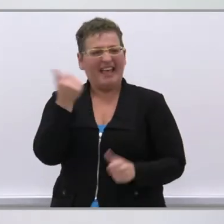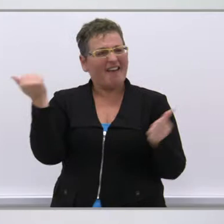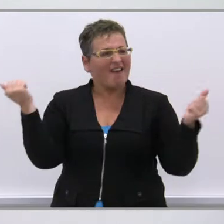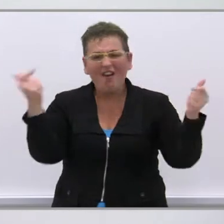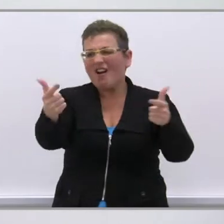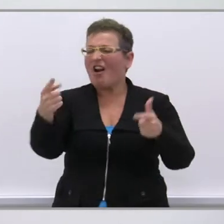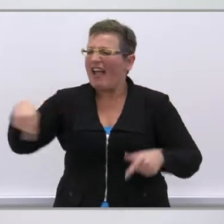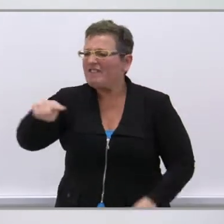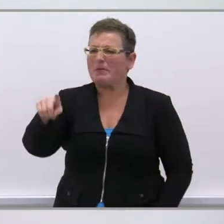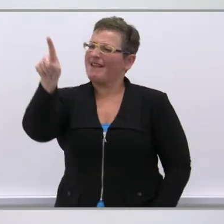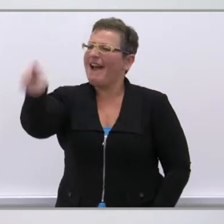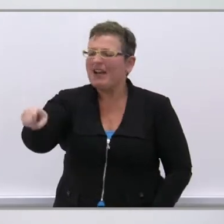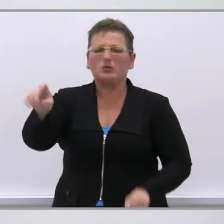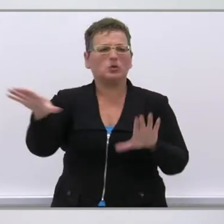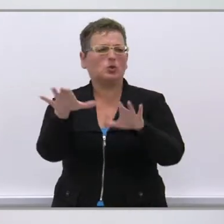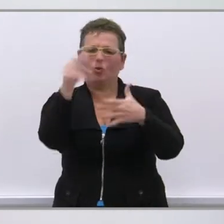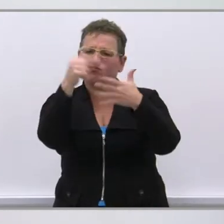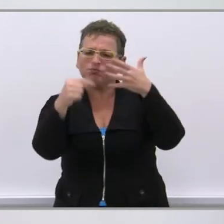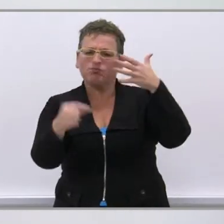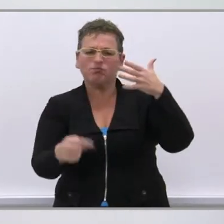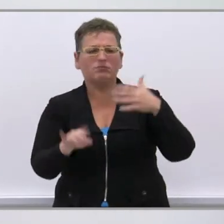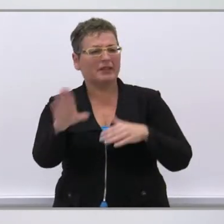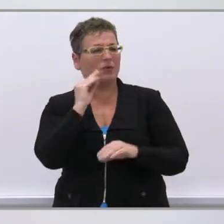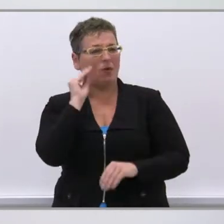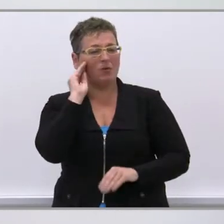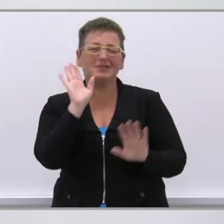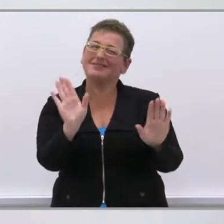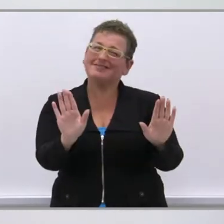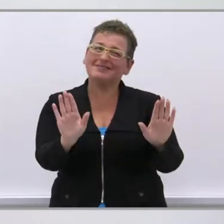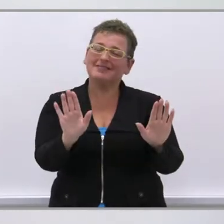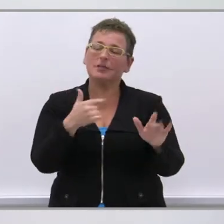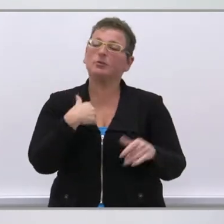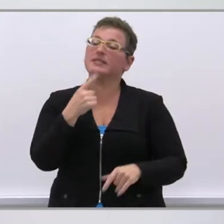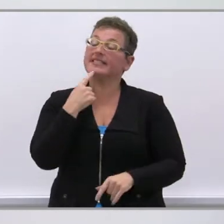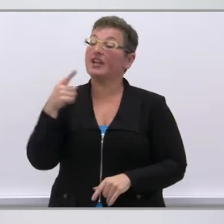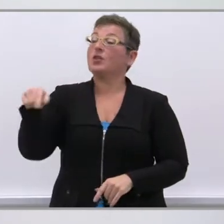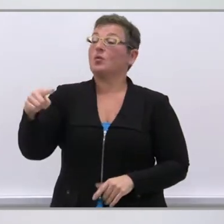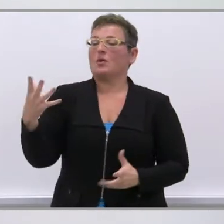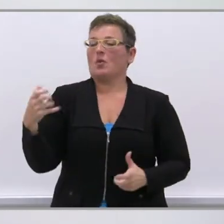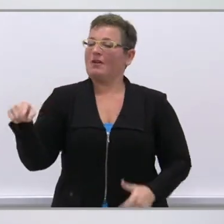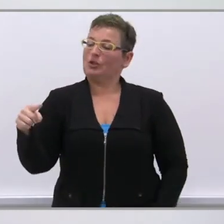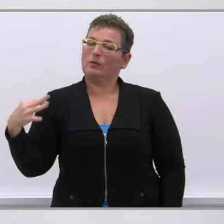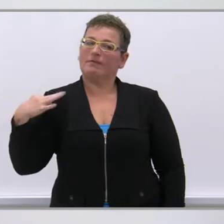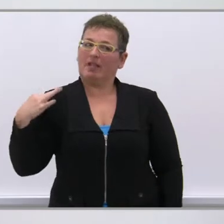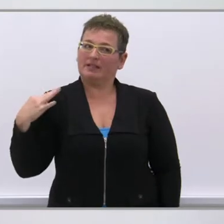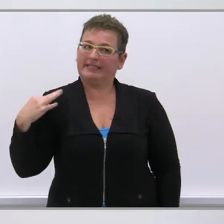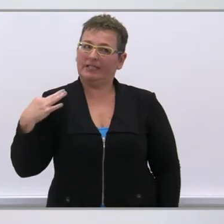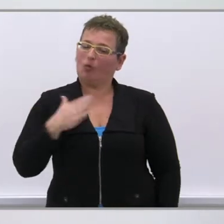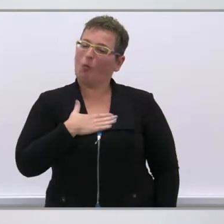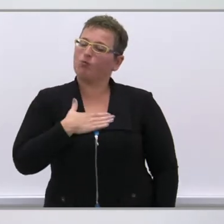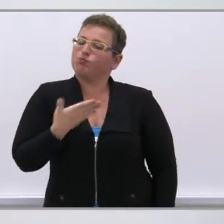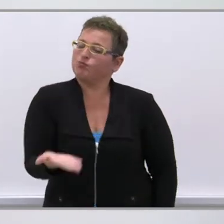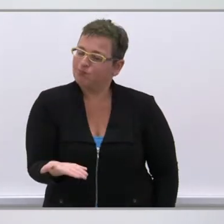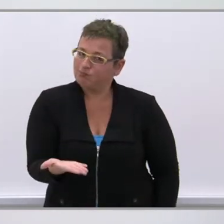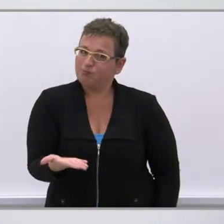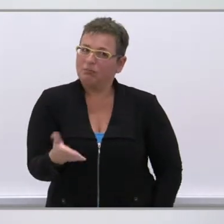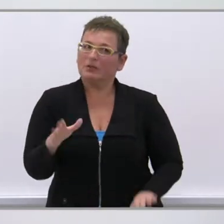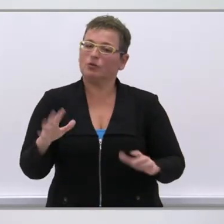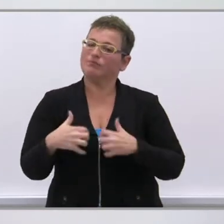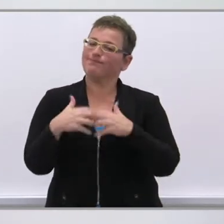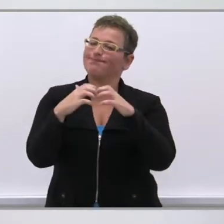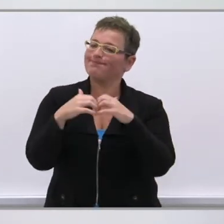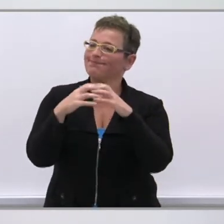everybody, you have to do this in your homes. We're saying we want you to volunteer to do this in your home. So that is one of